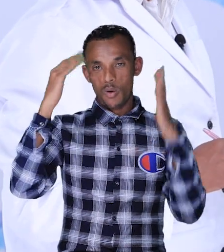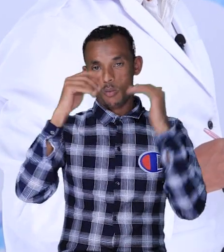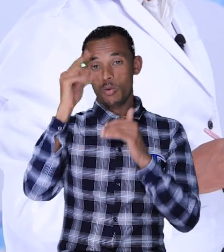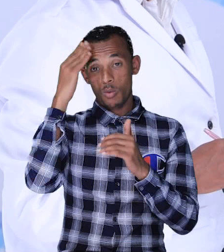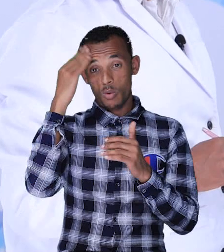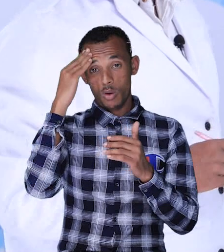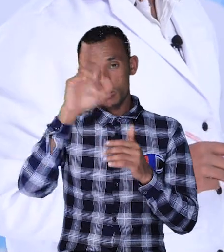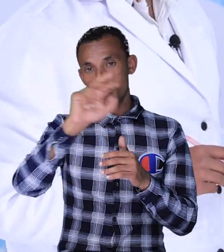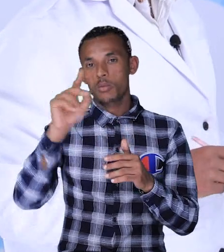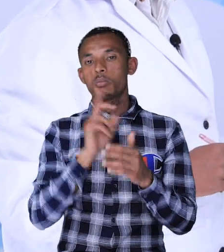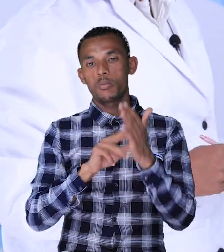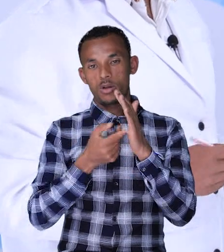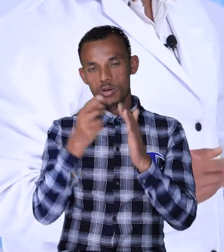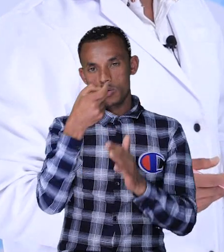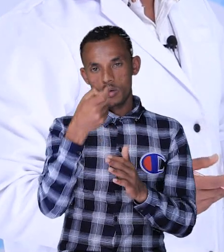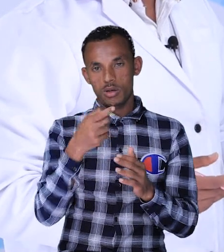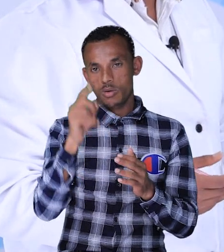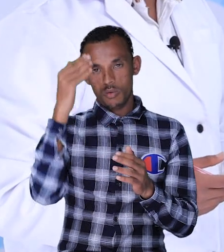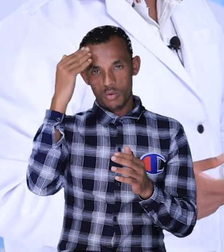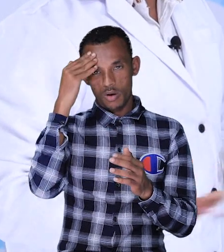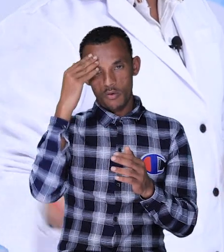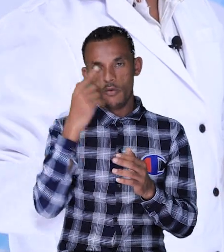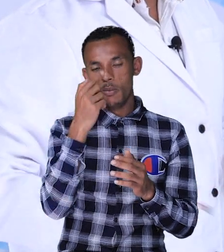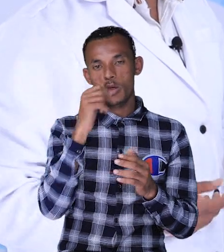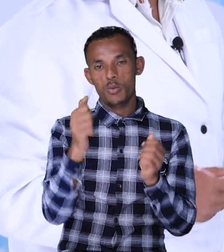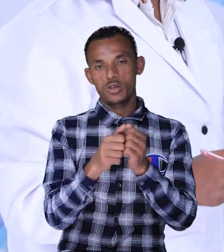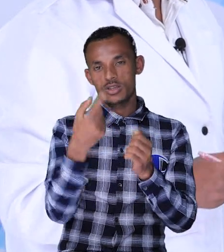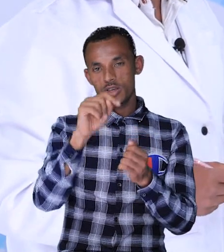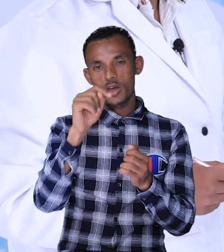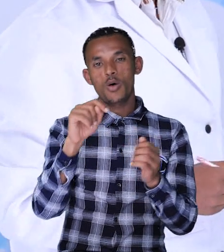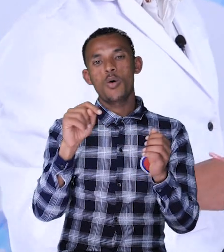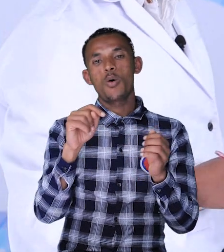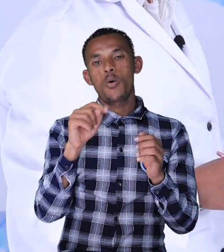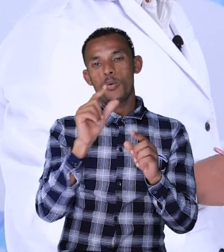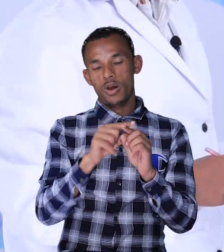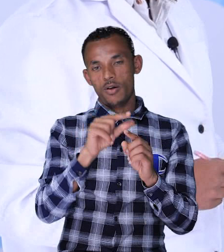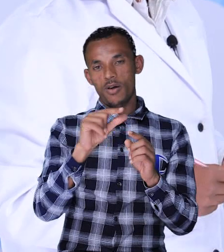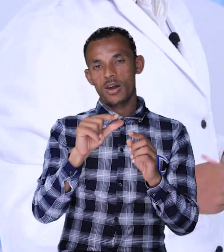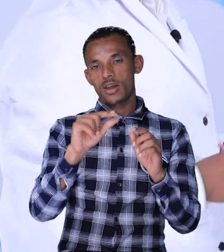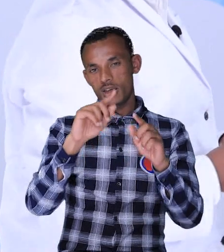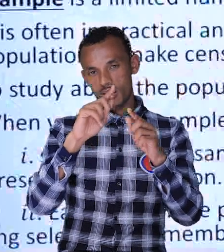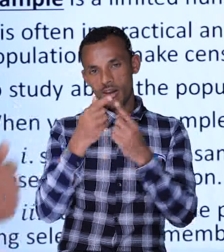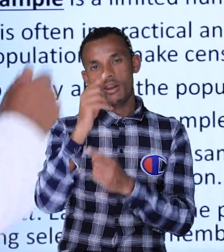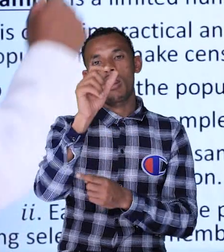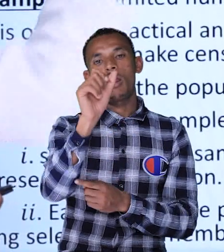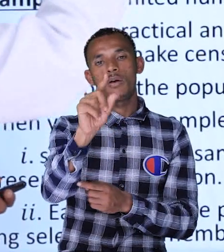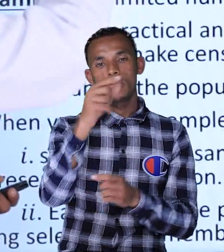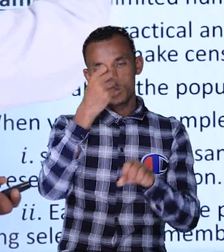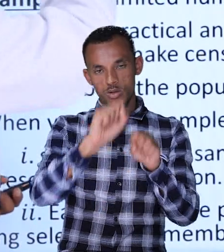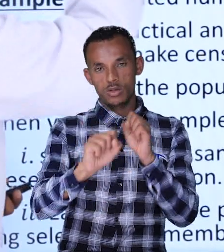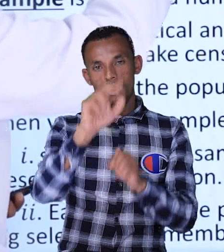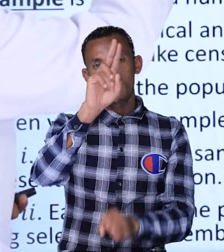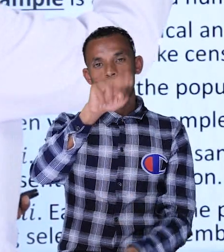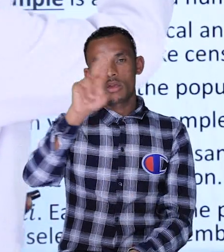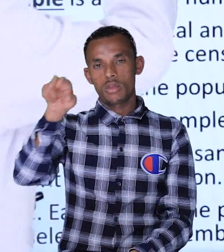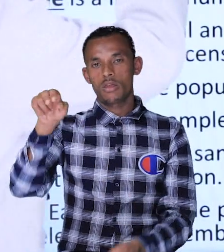statistics is, and you are familiar. You have learned in grade 11. So